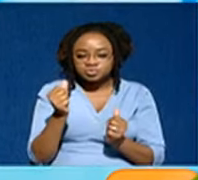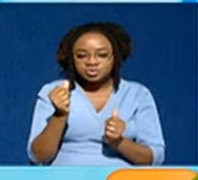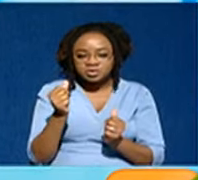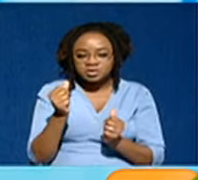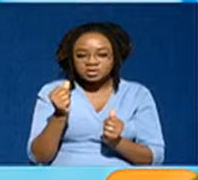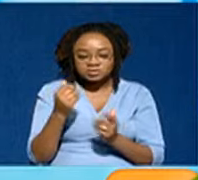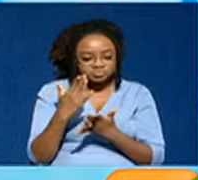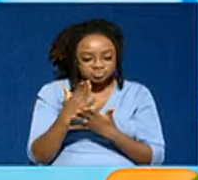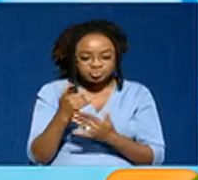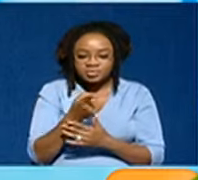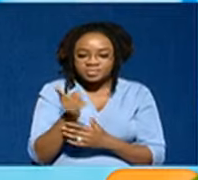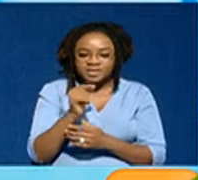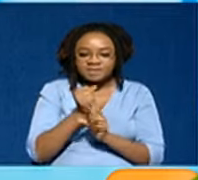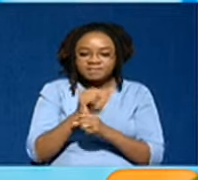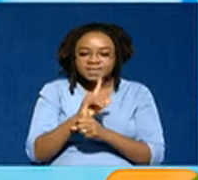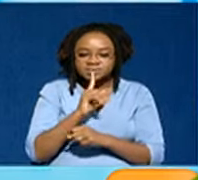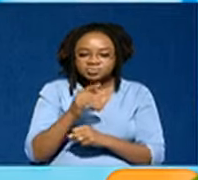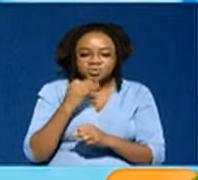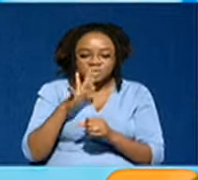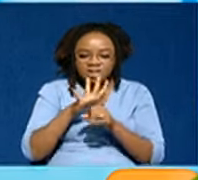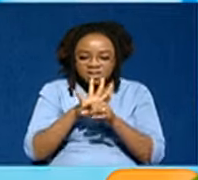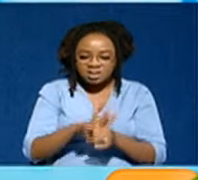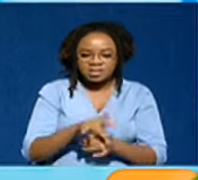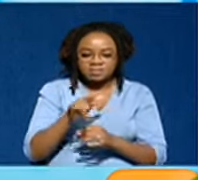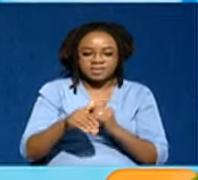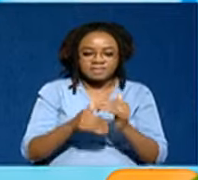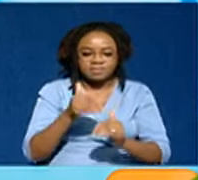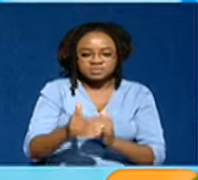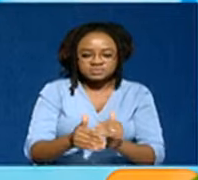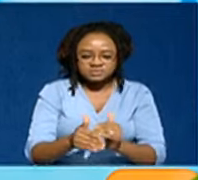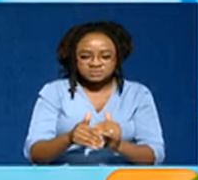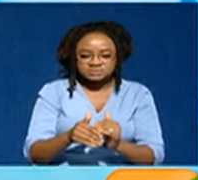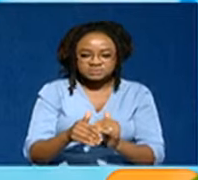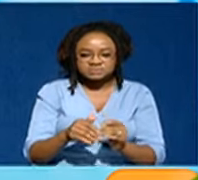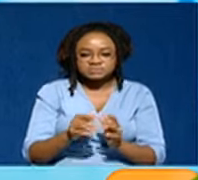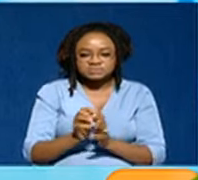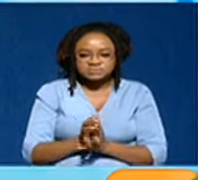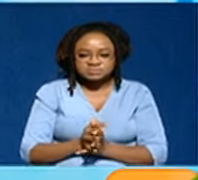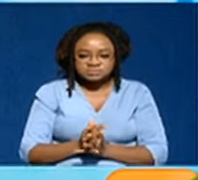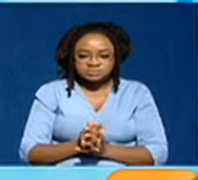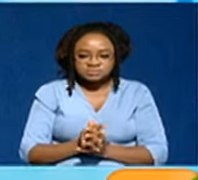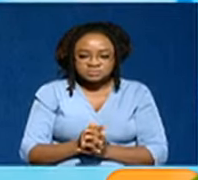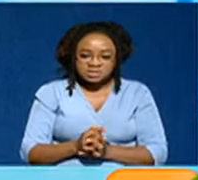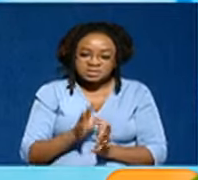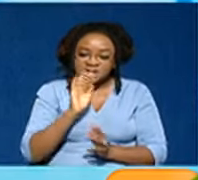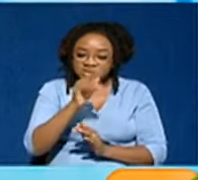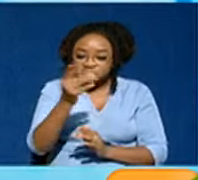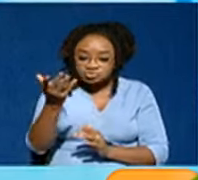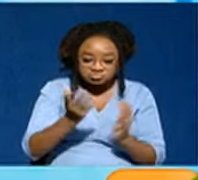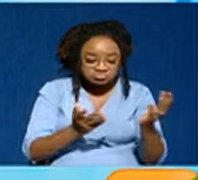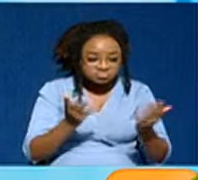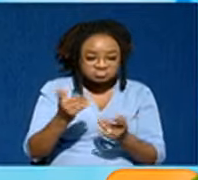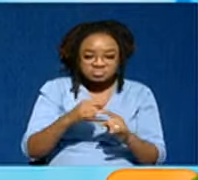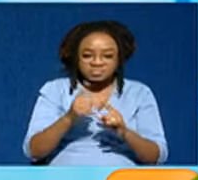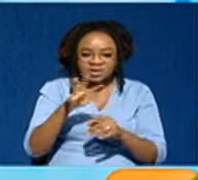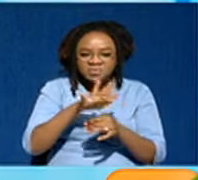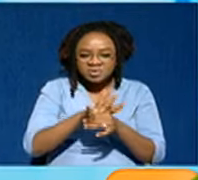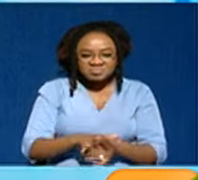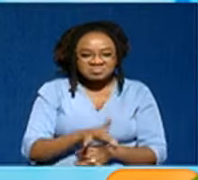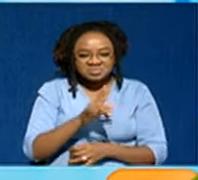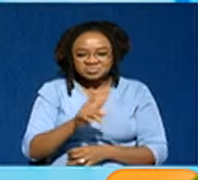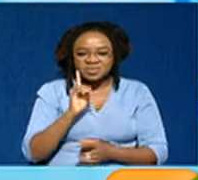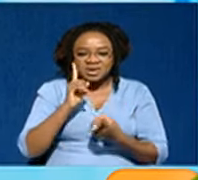have ensured, they frustrate the process. They bring you to the table, but then they frustrate you. They treat you to a circus until